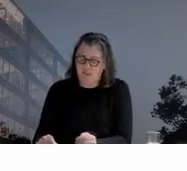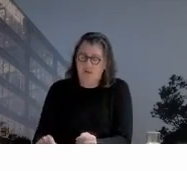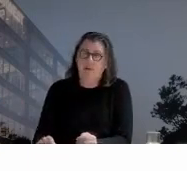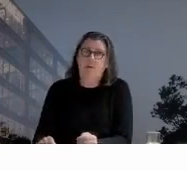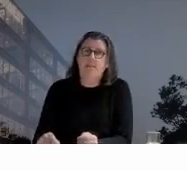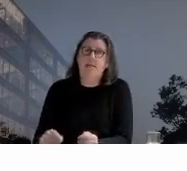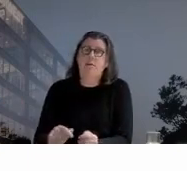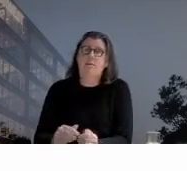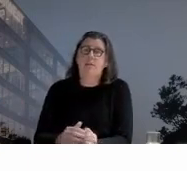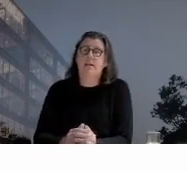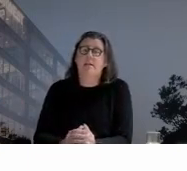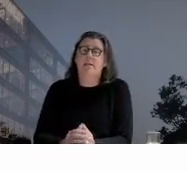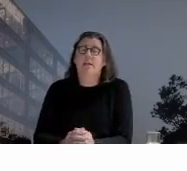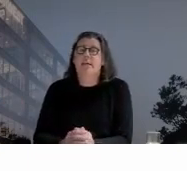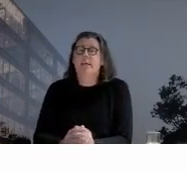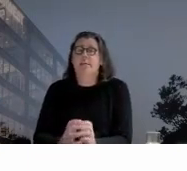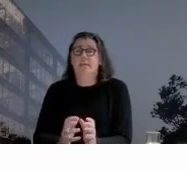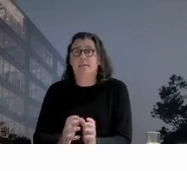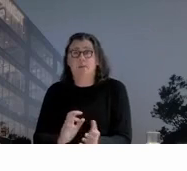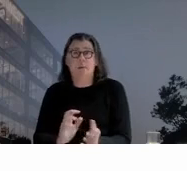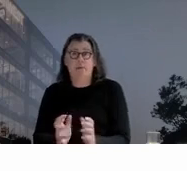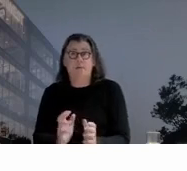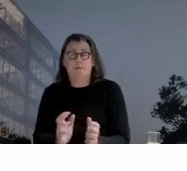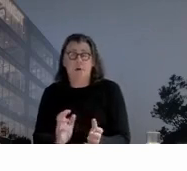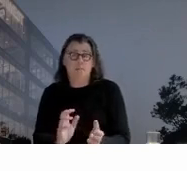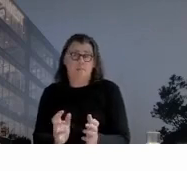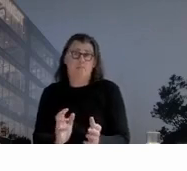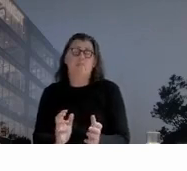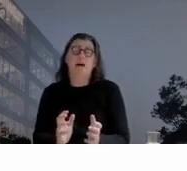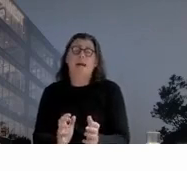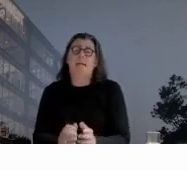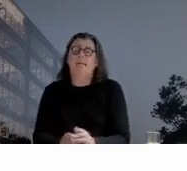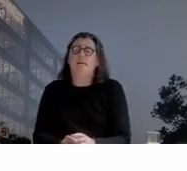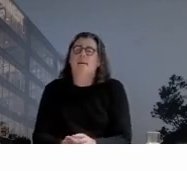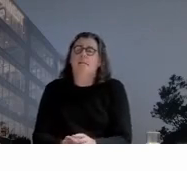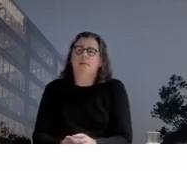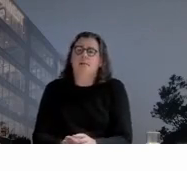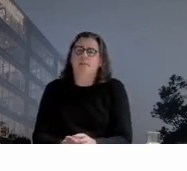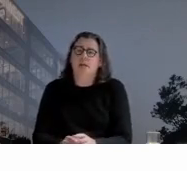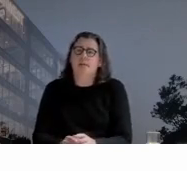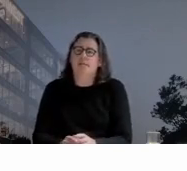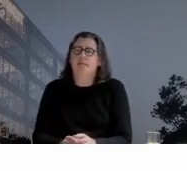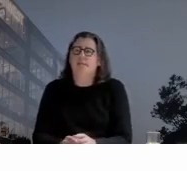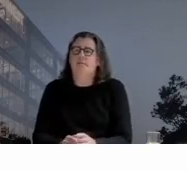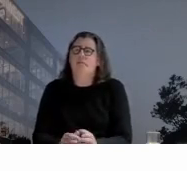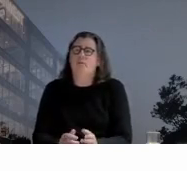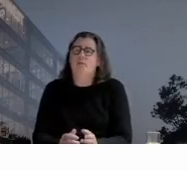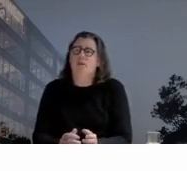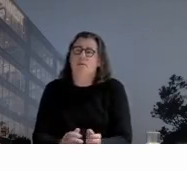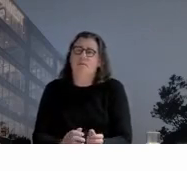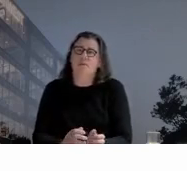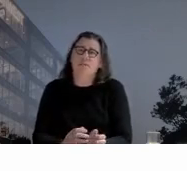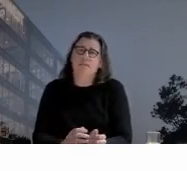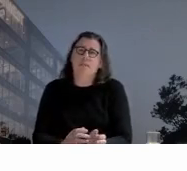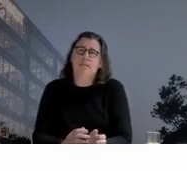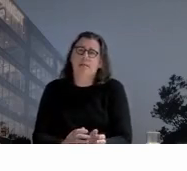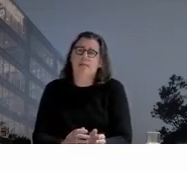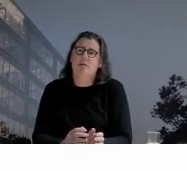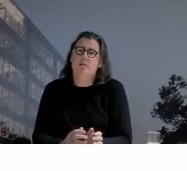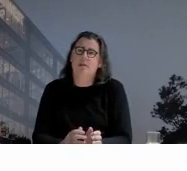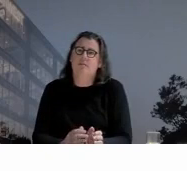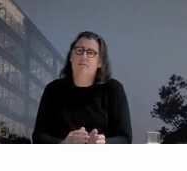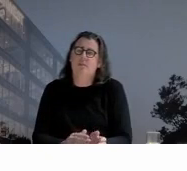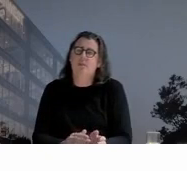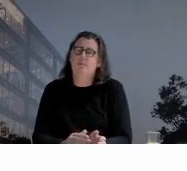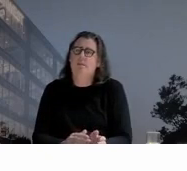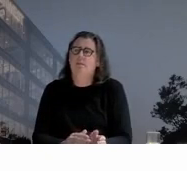kilos. What that looks like is quite dramatic, but the change is even more so. So you can see here